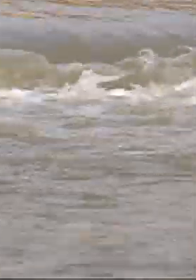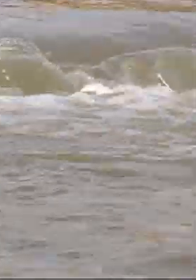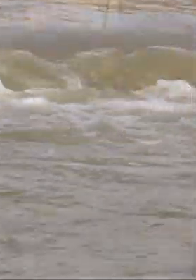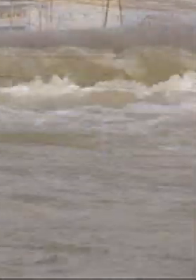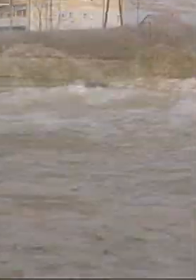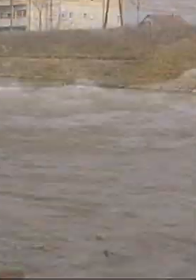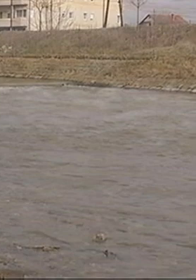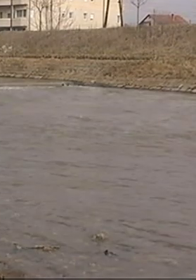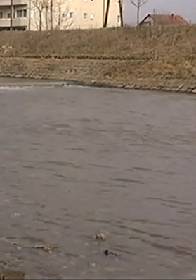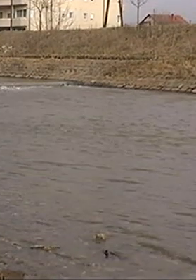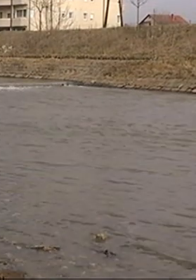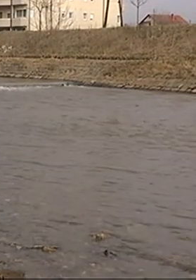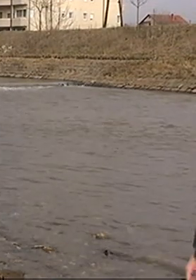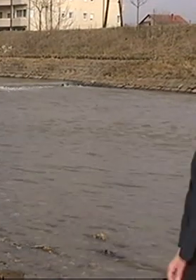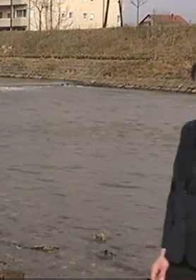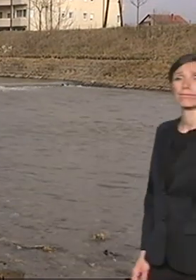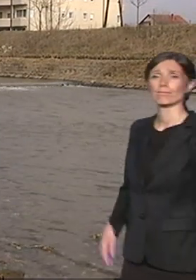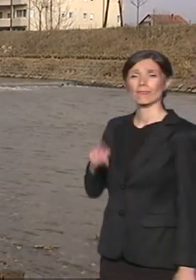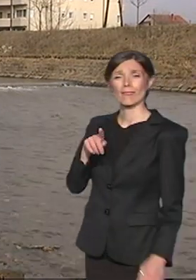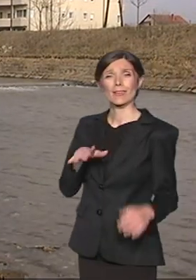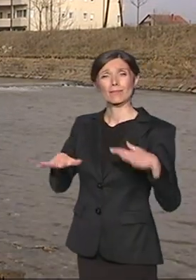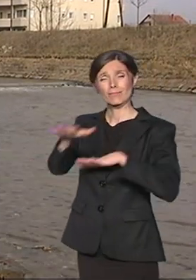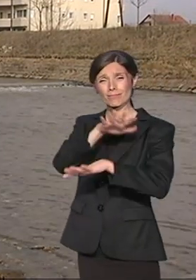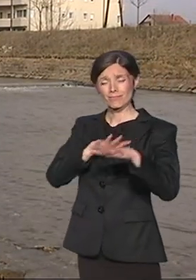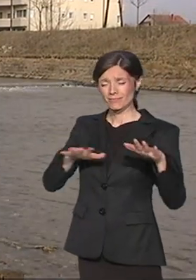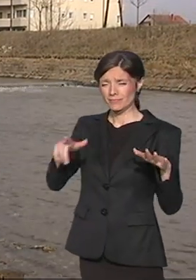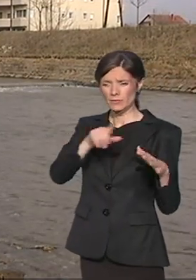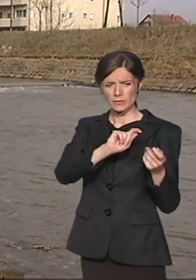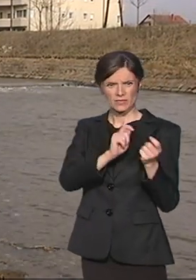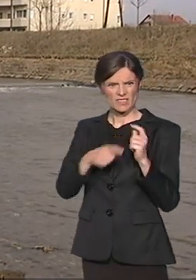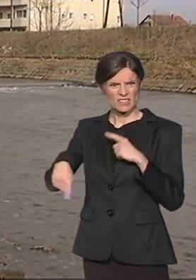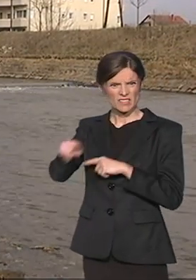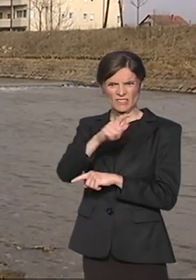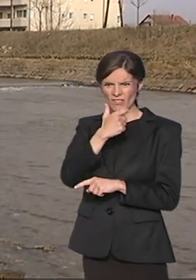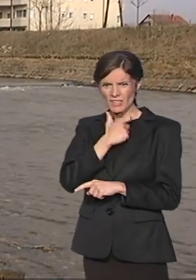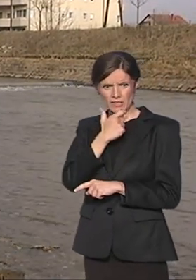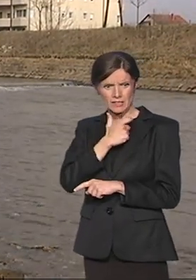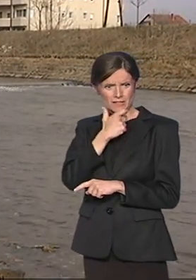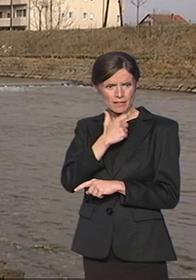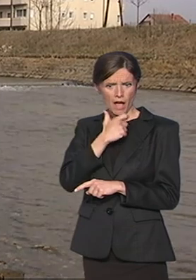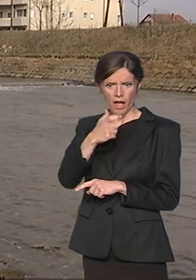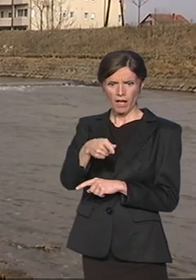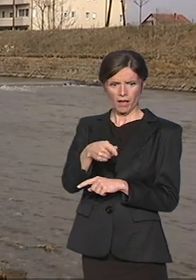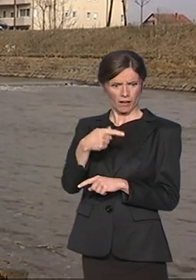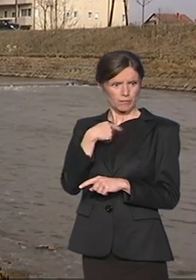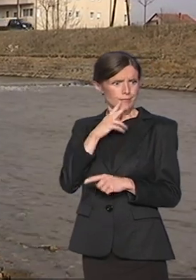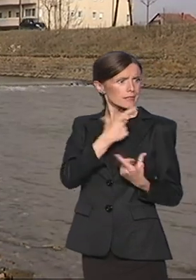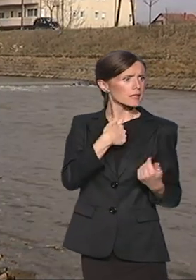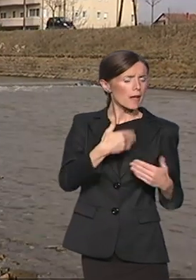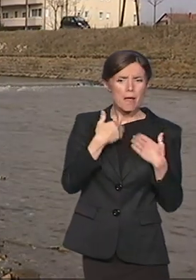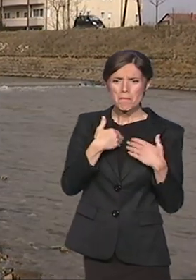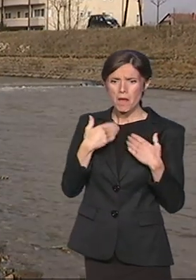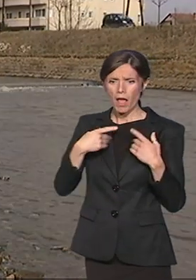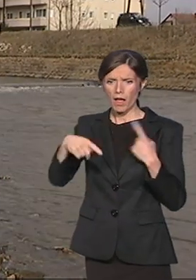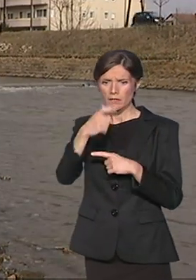I will have a chance to stay young if everyone will stay, and then my youth will be difficult to pass. But it will